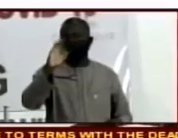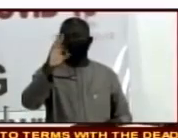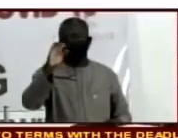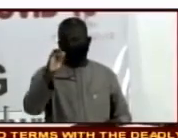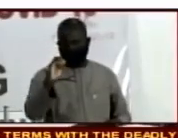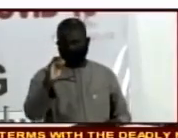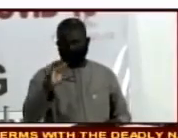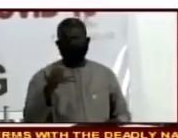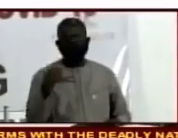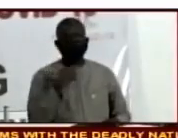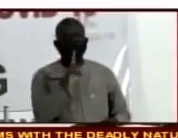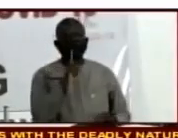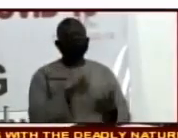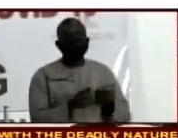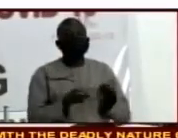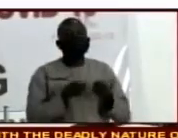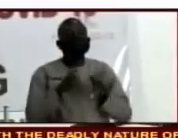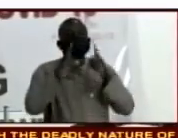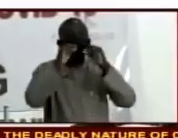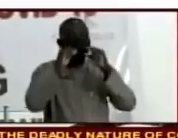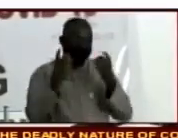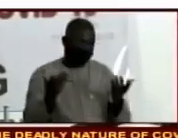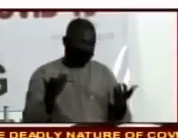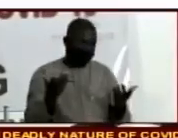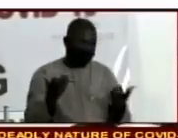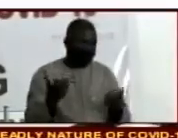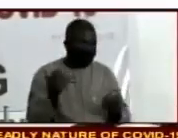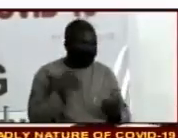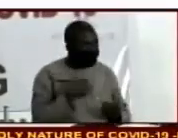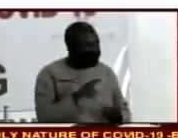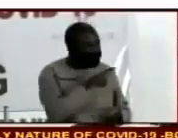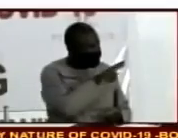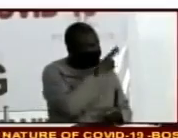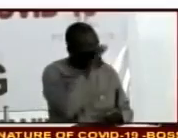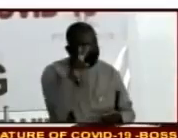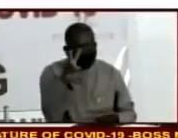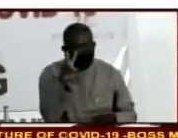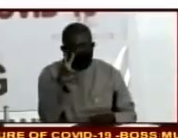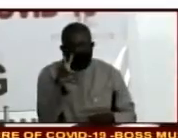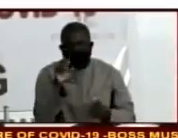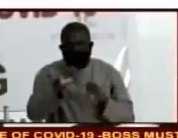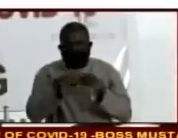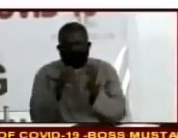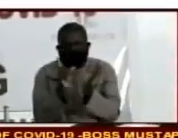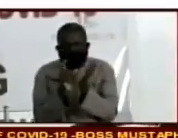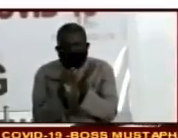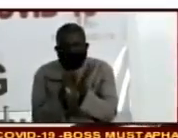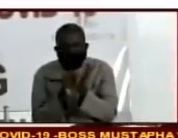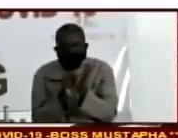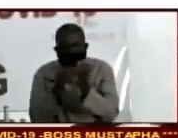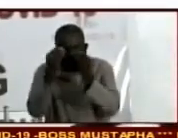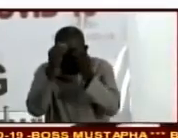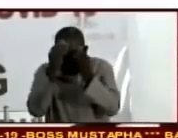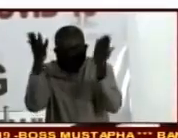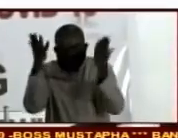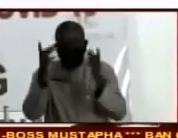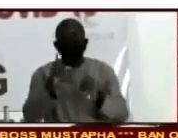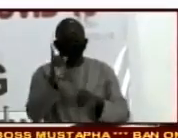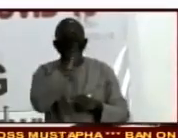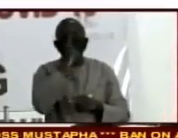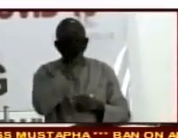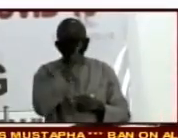monitor rumors in the country. We use this to look around social media where new rumors are emerging in order to respond to